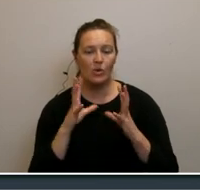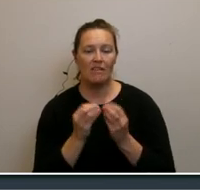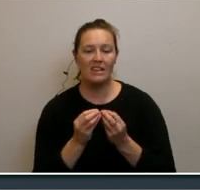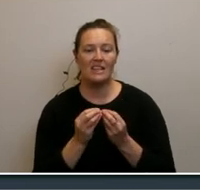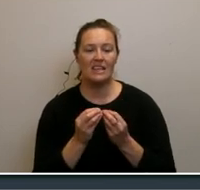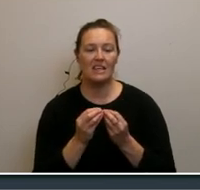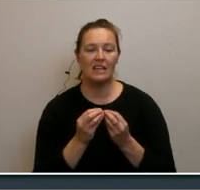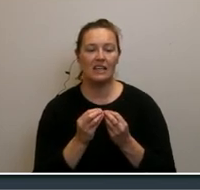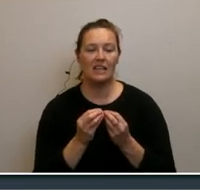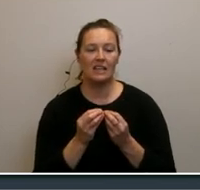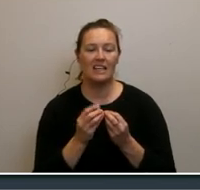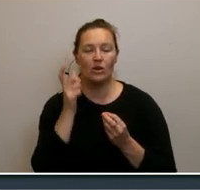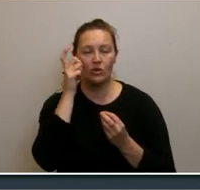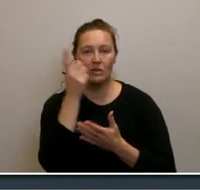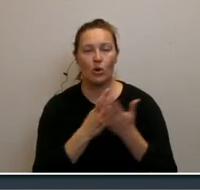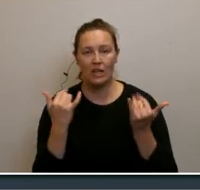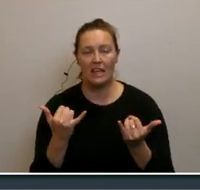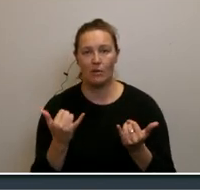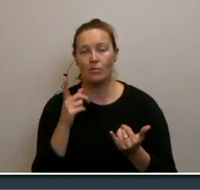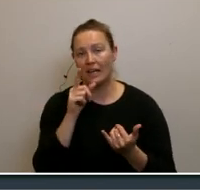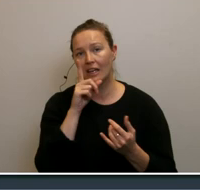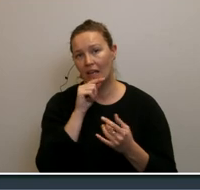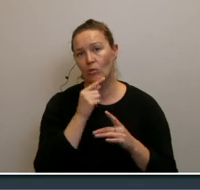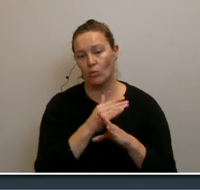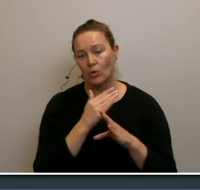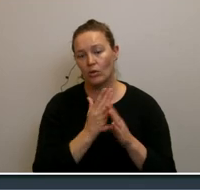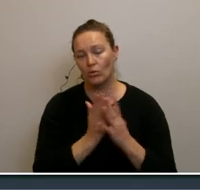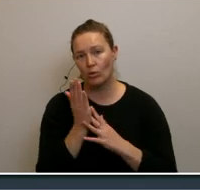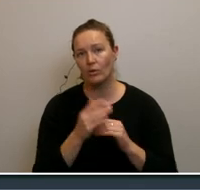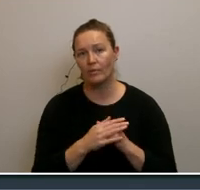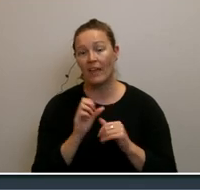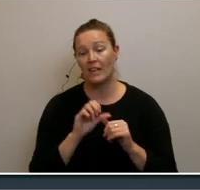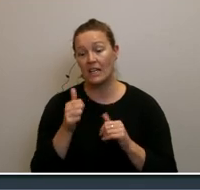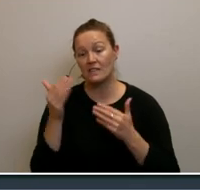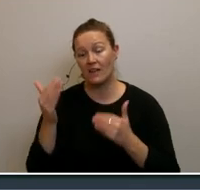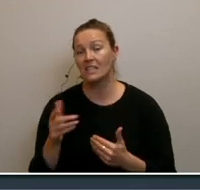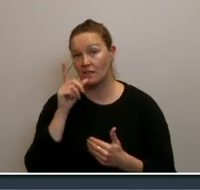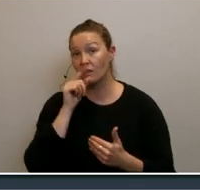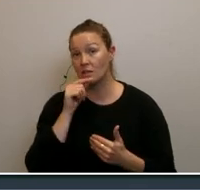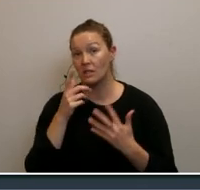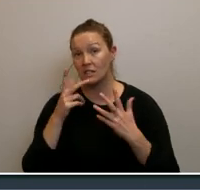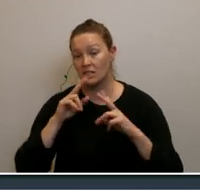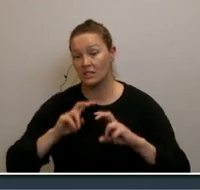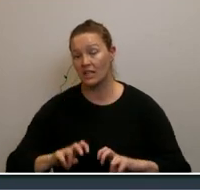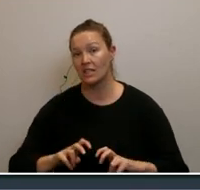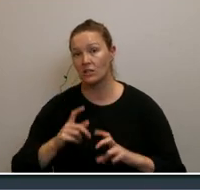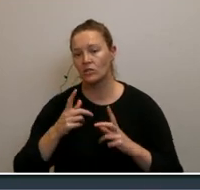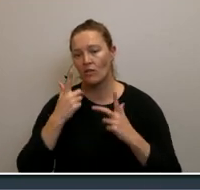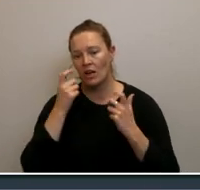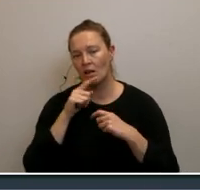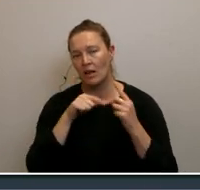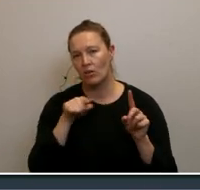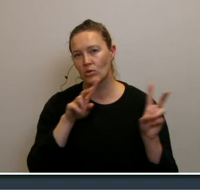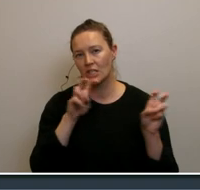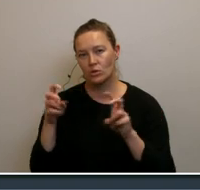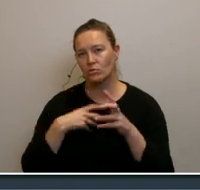air beyond this, but they're all things that can be worked around, and that is the next phase, is the feasibility study to address those issues